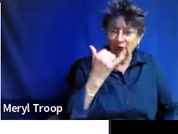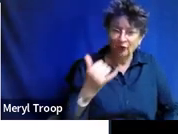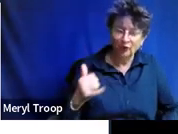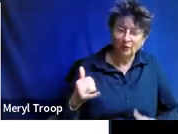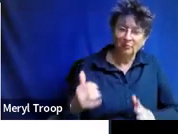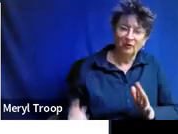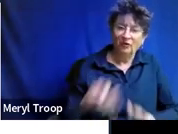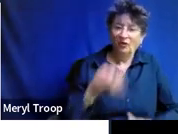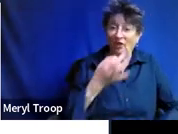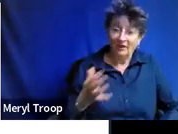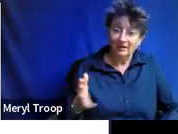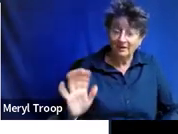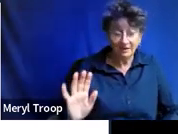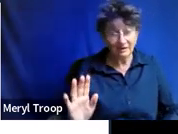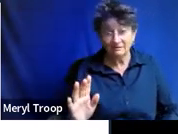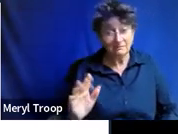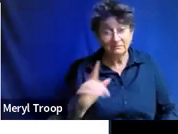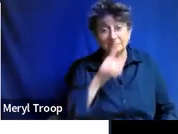You're going to